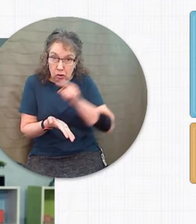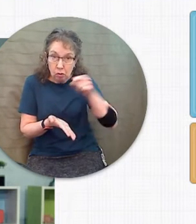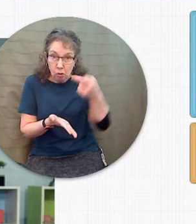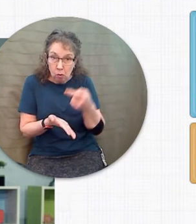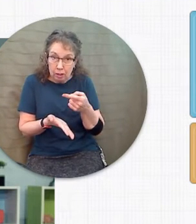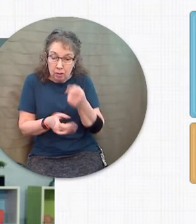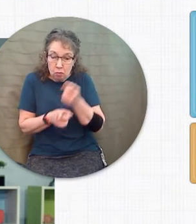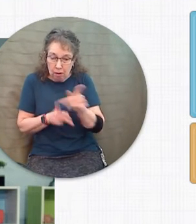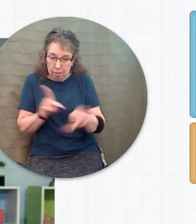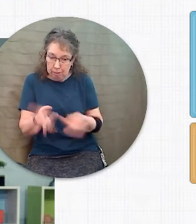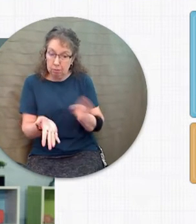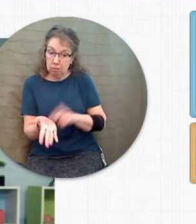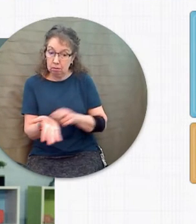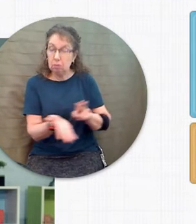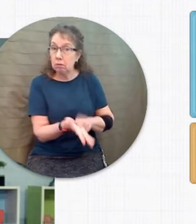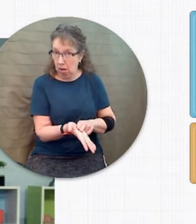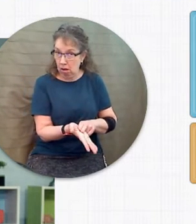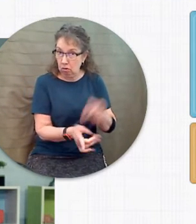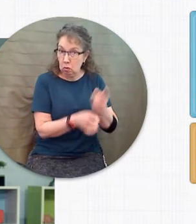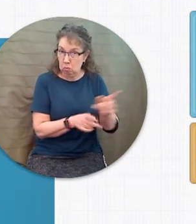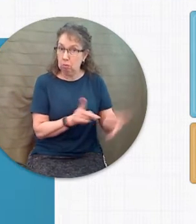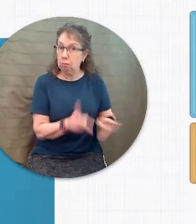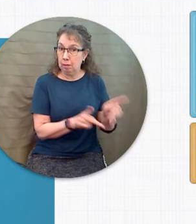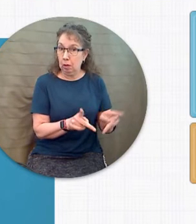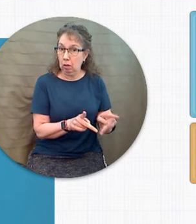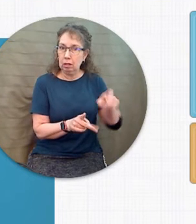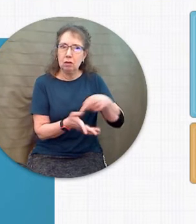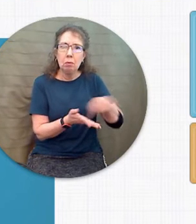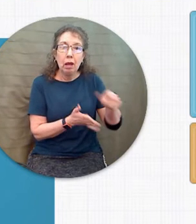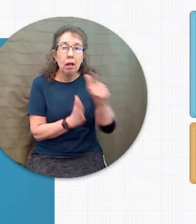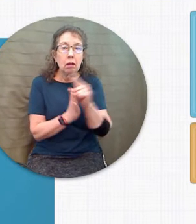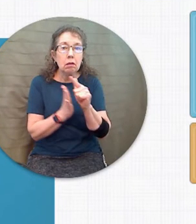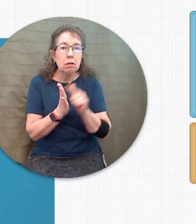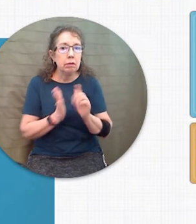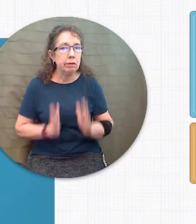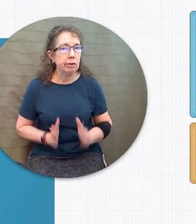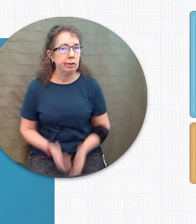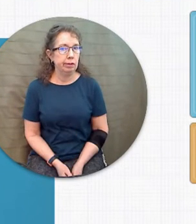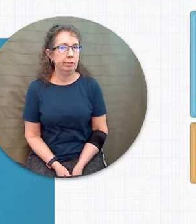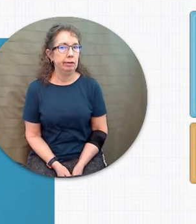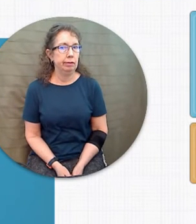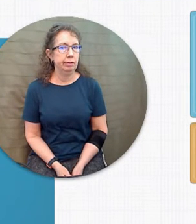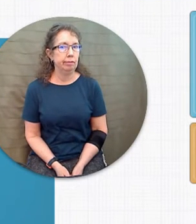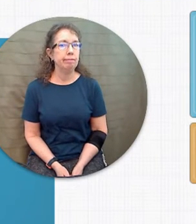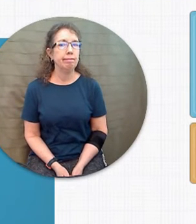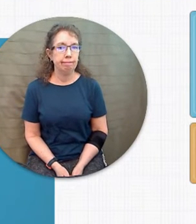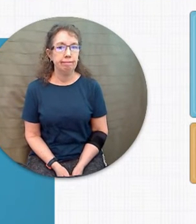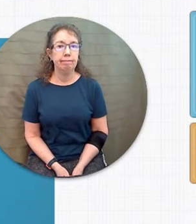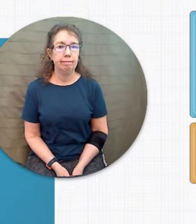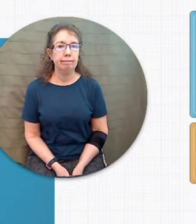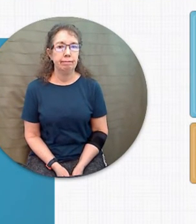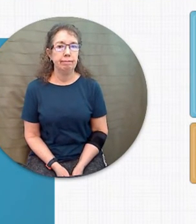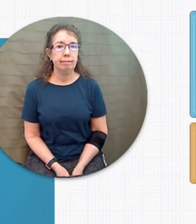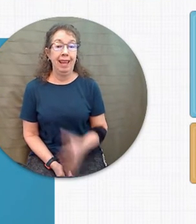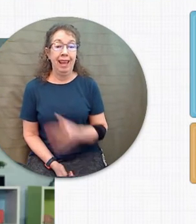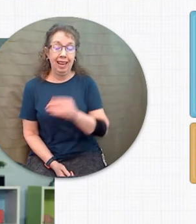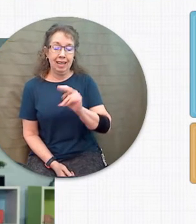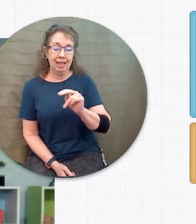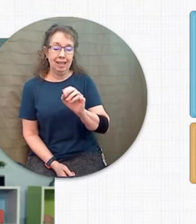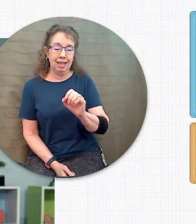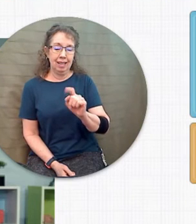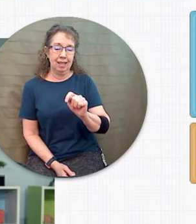there signing are the actual individuals, we'll need to pay an attorney, otherwise known as a lawyer. And a notary